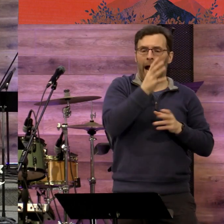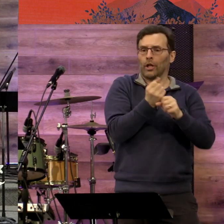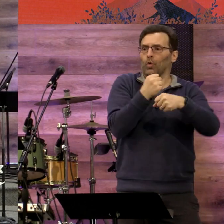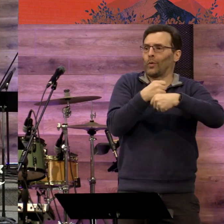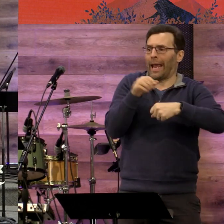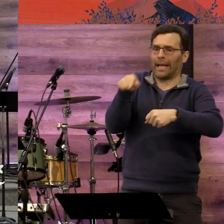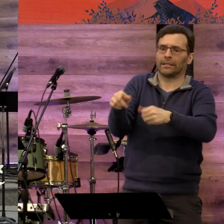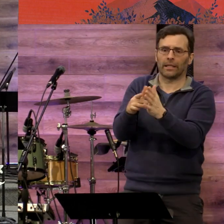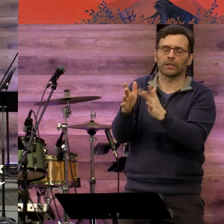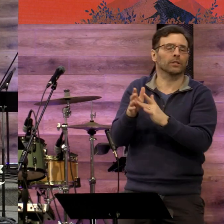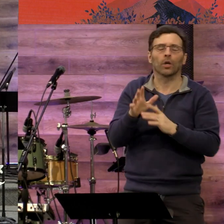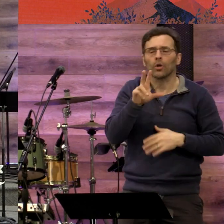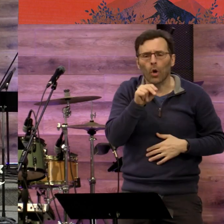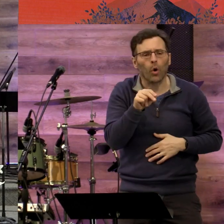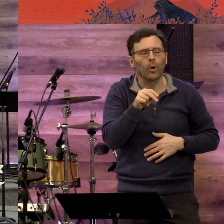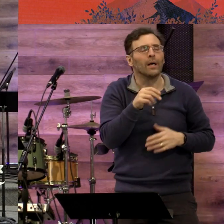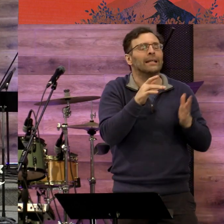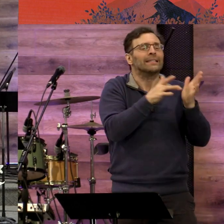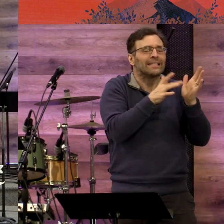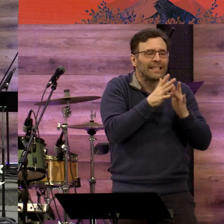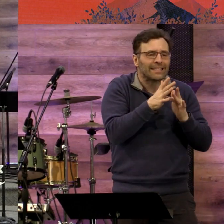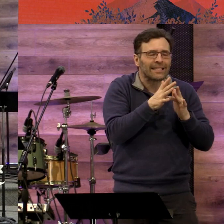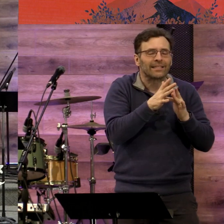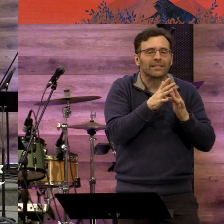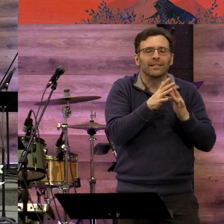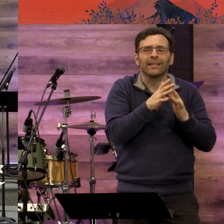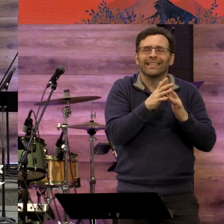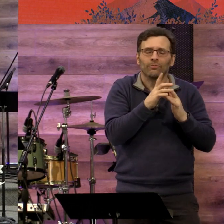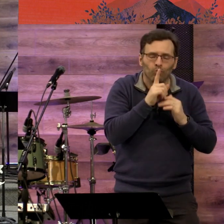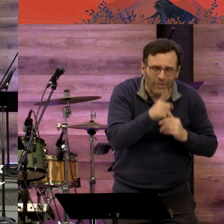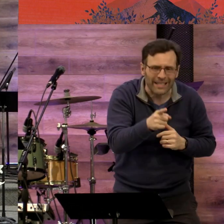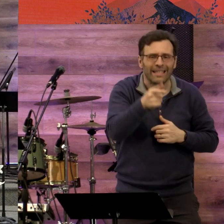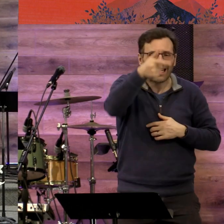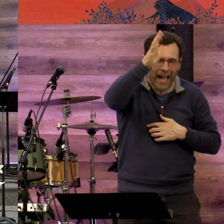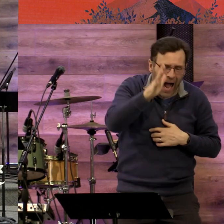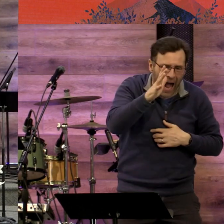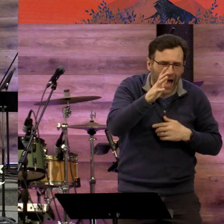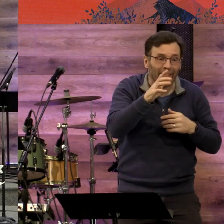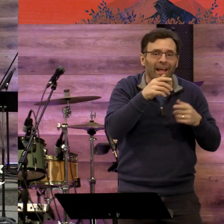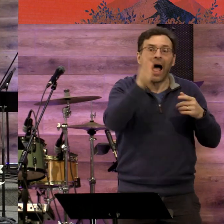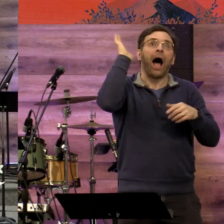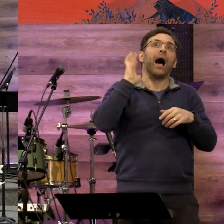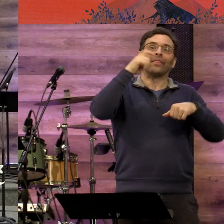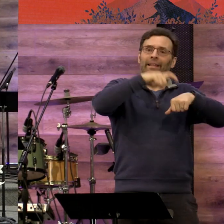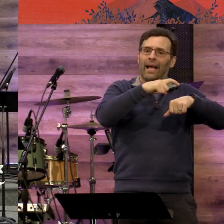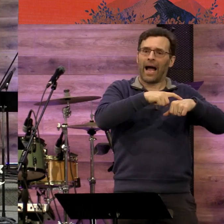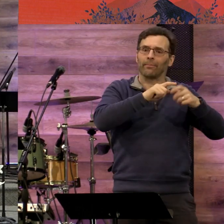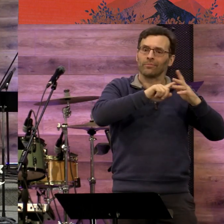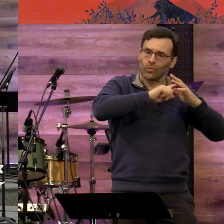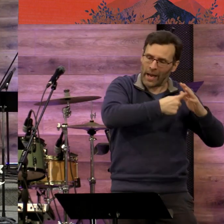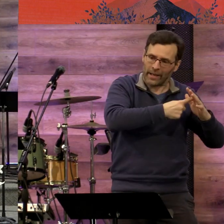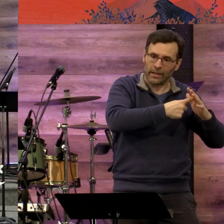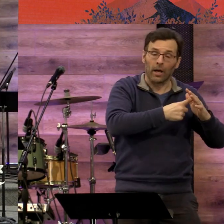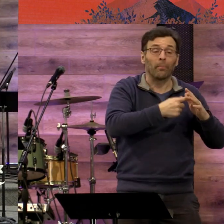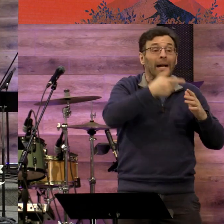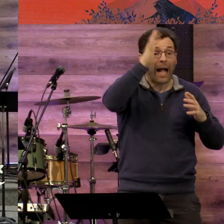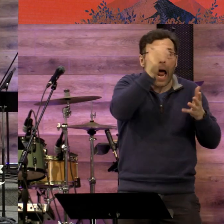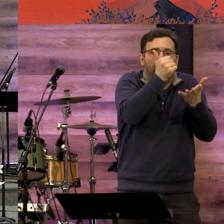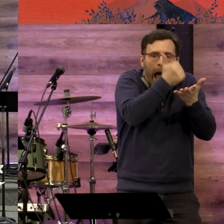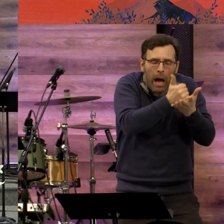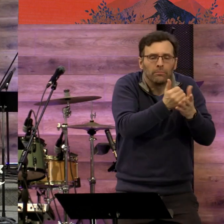creation. He is God in every way, and he was not only there at creation, but he in fact did the